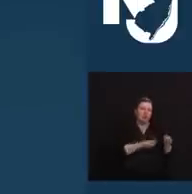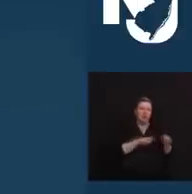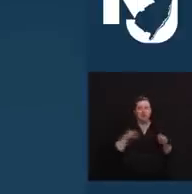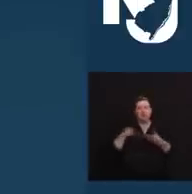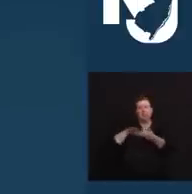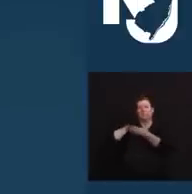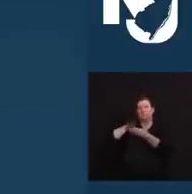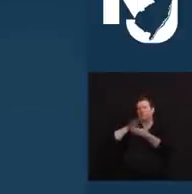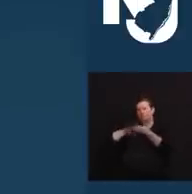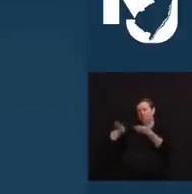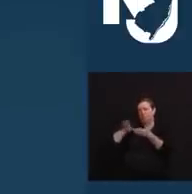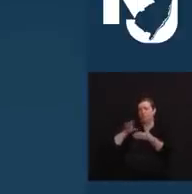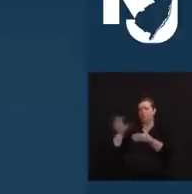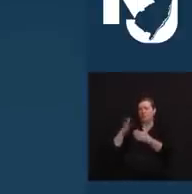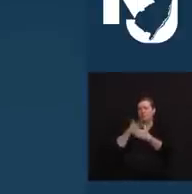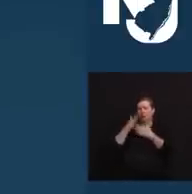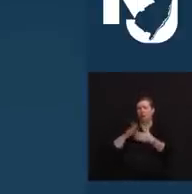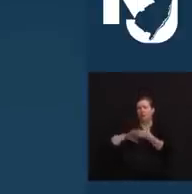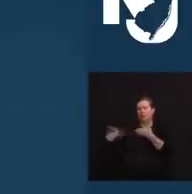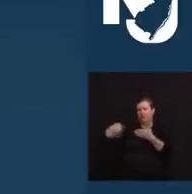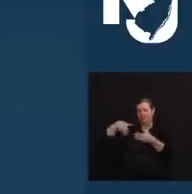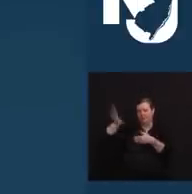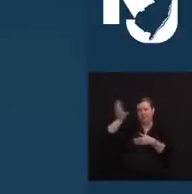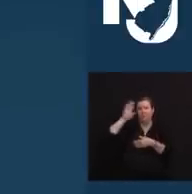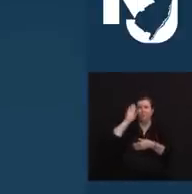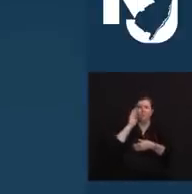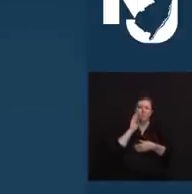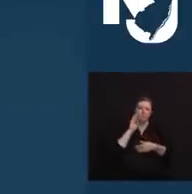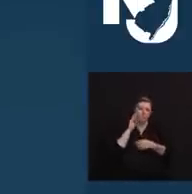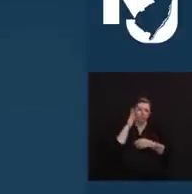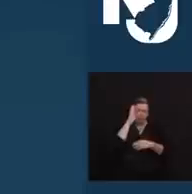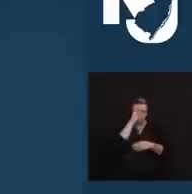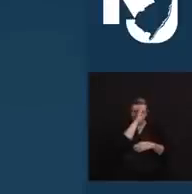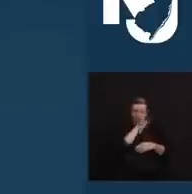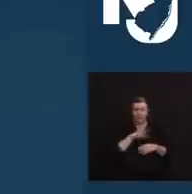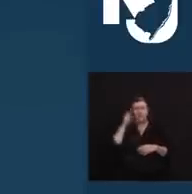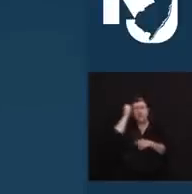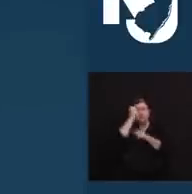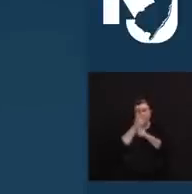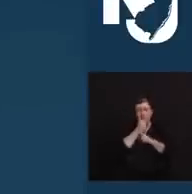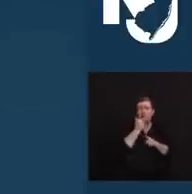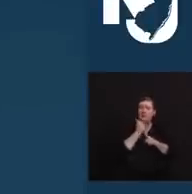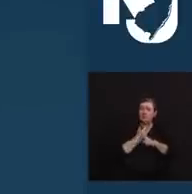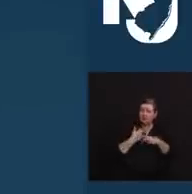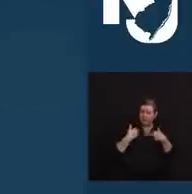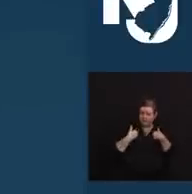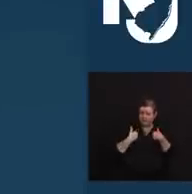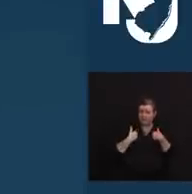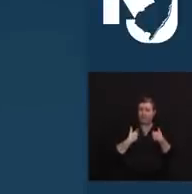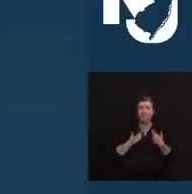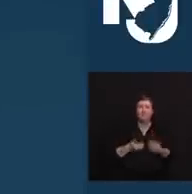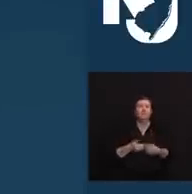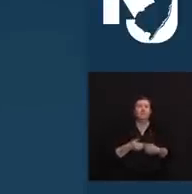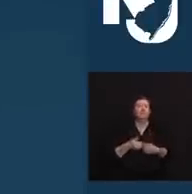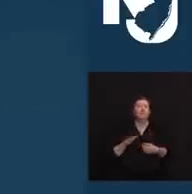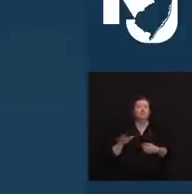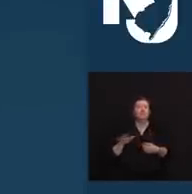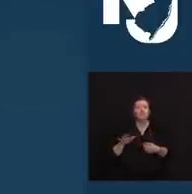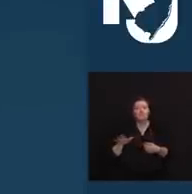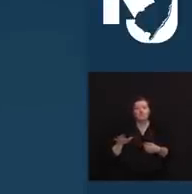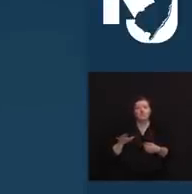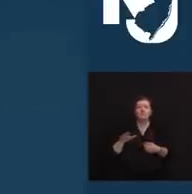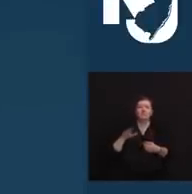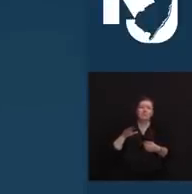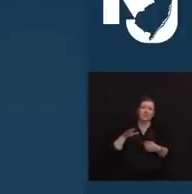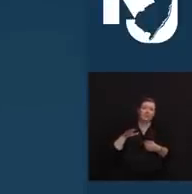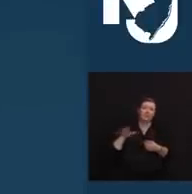survived by his brothers, Lenny John, Robert, and Jamie, and his sister, Donna, and their spouses, his nieces and nephews,